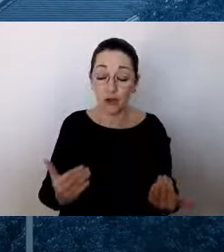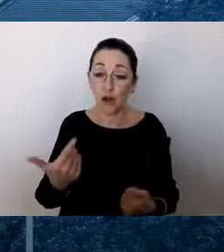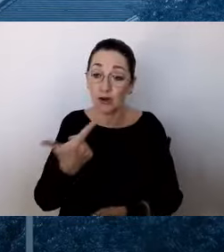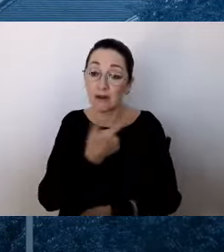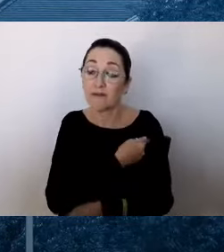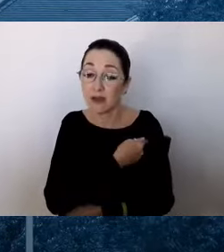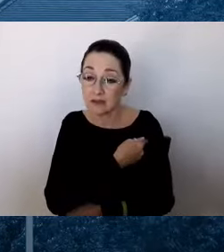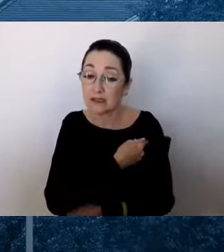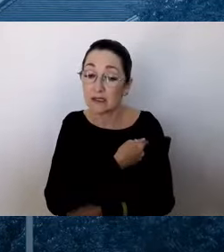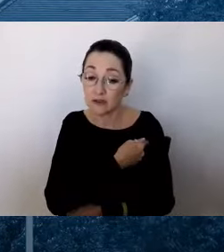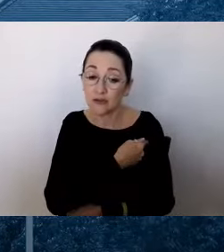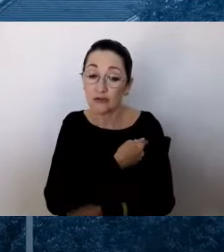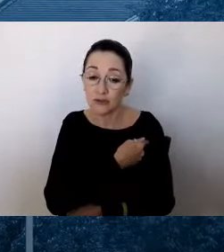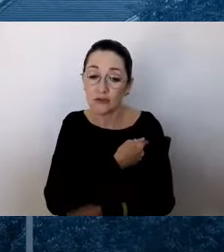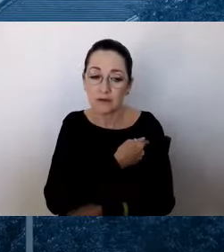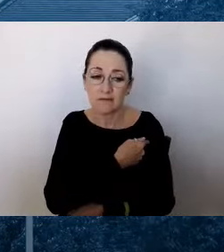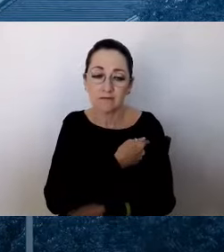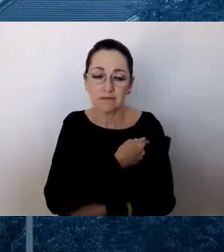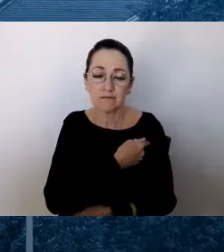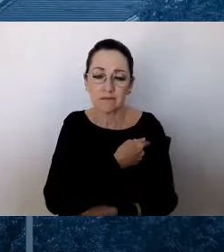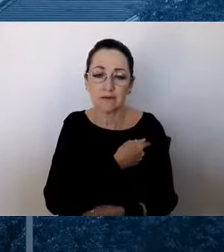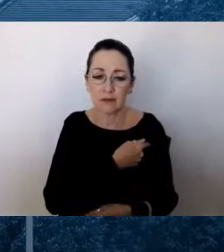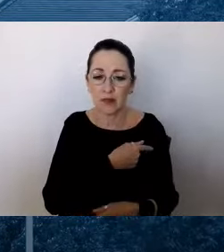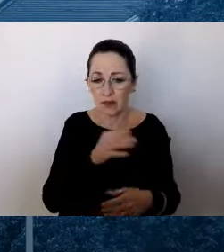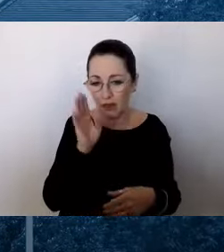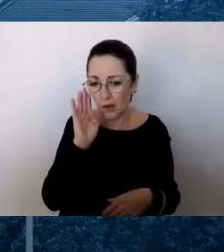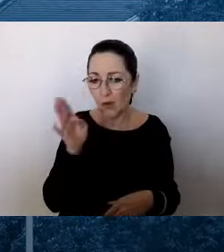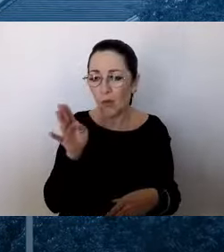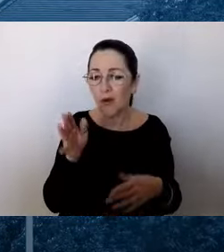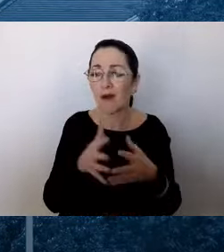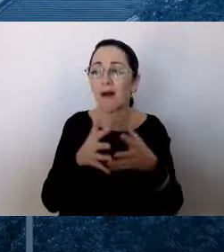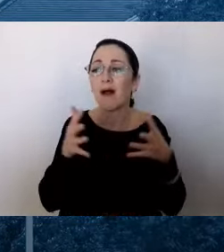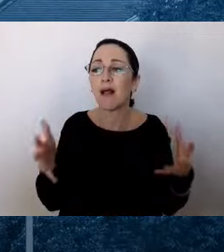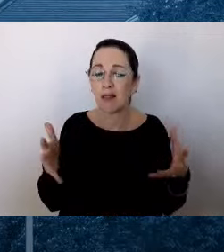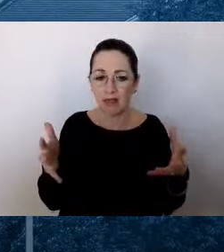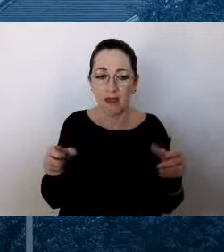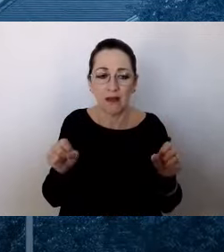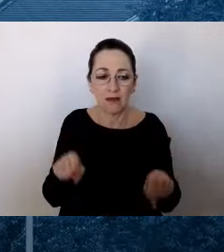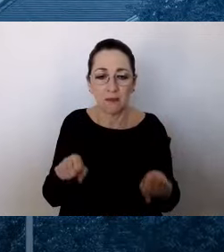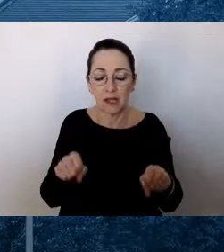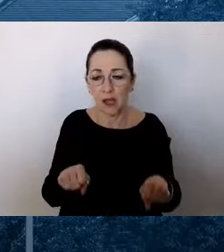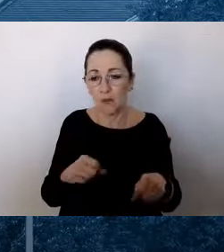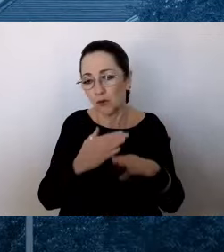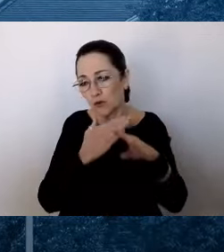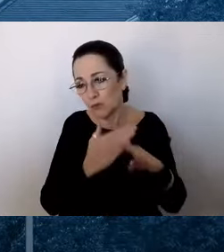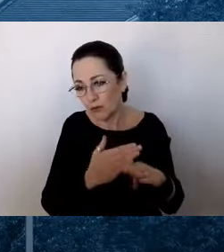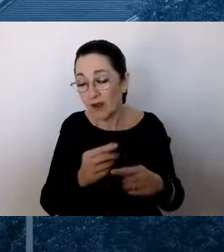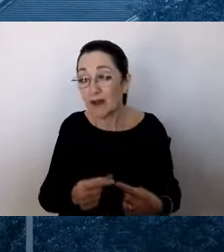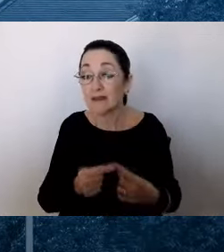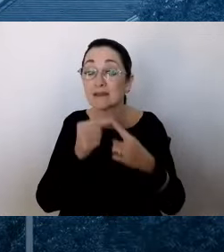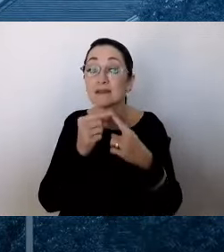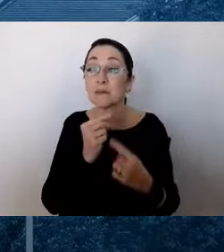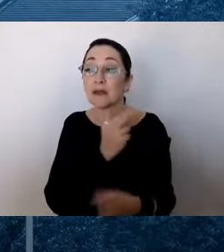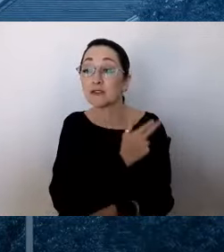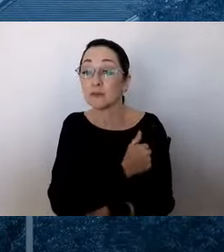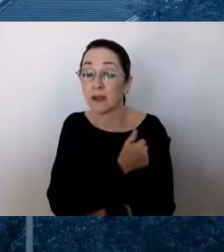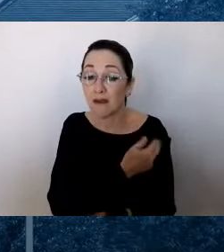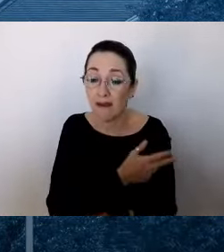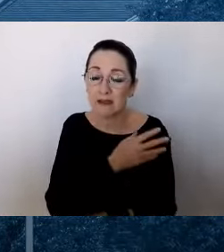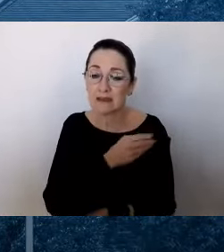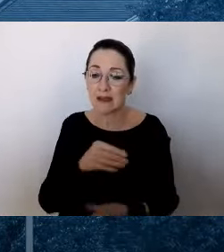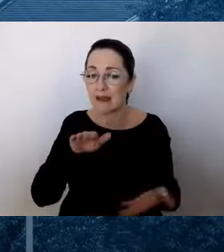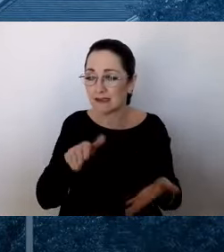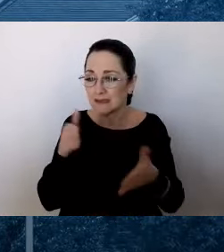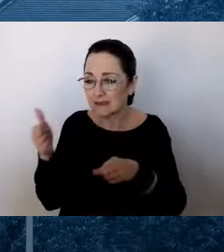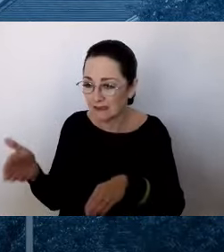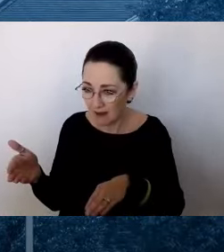will do a lot to be able to prevent, especially hospitalization and death, when